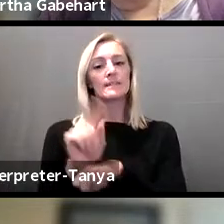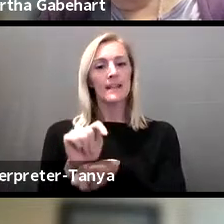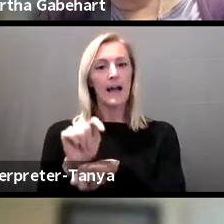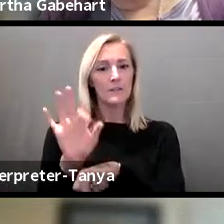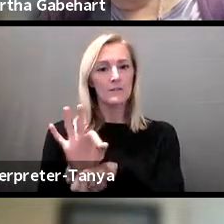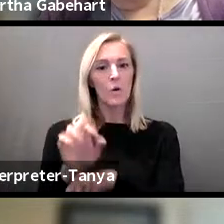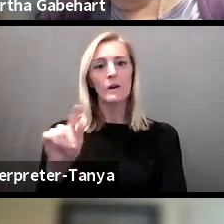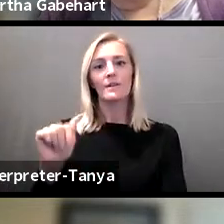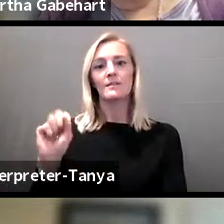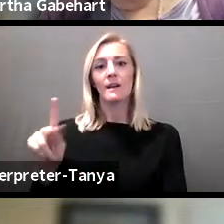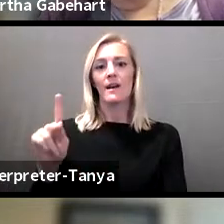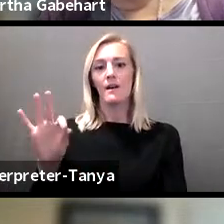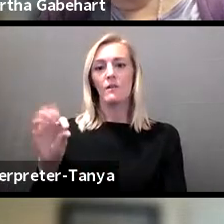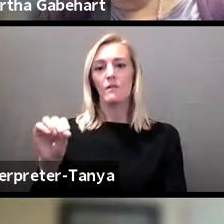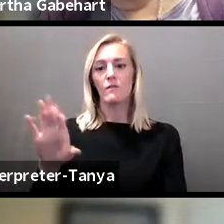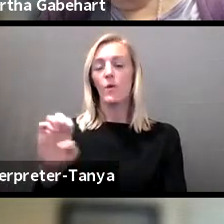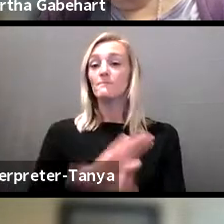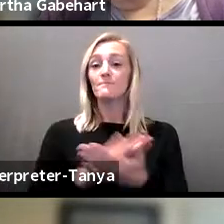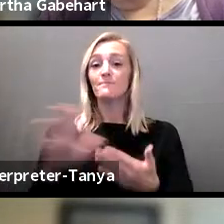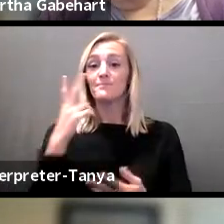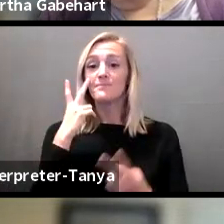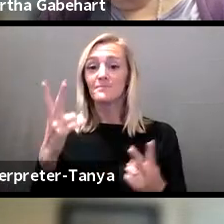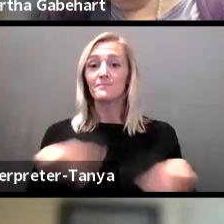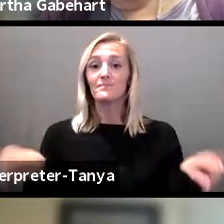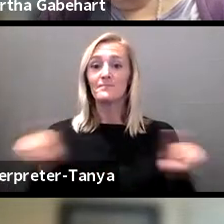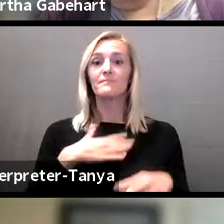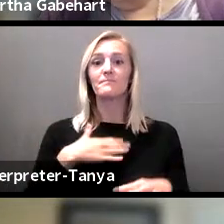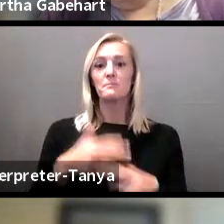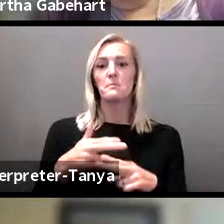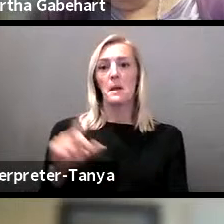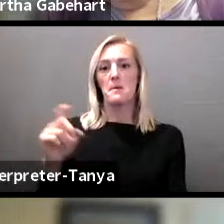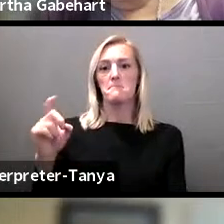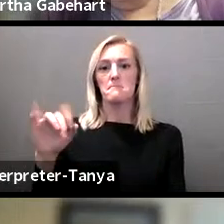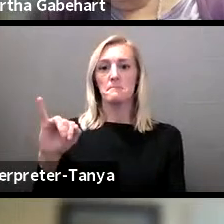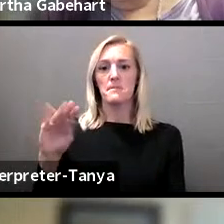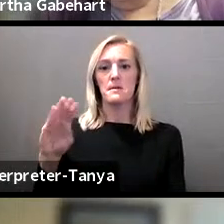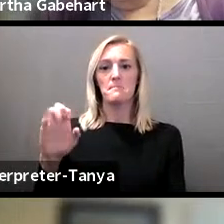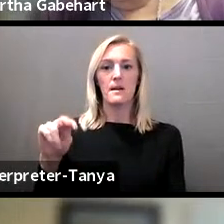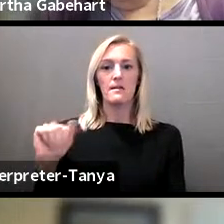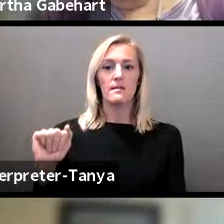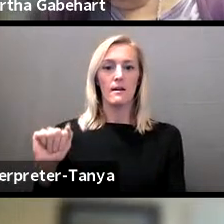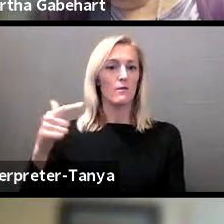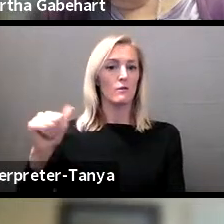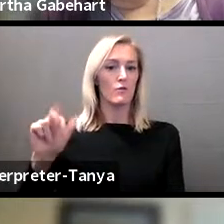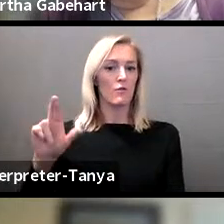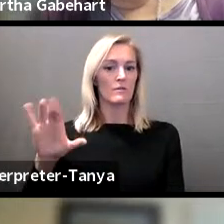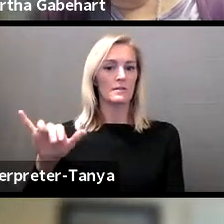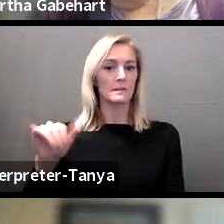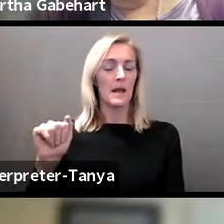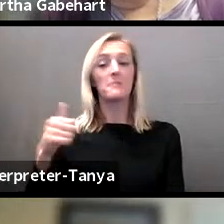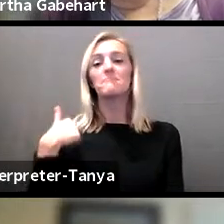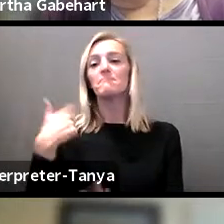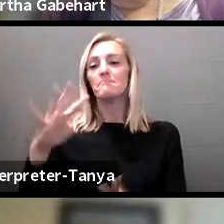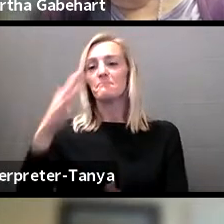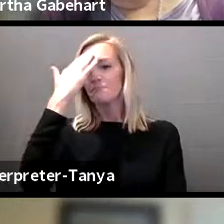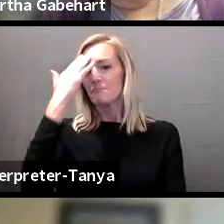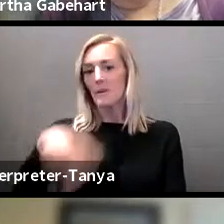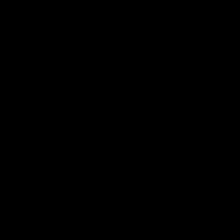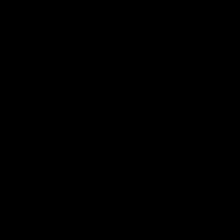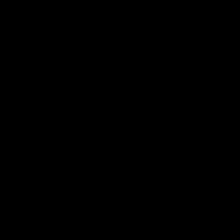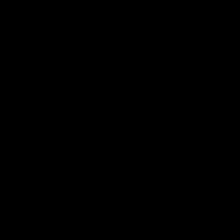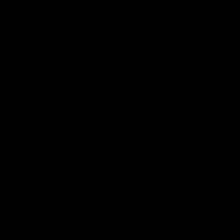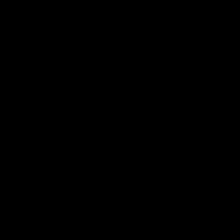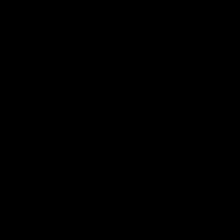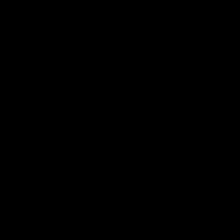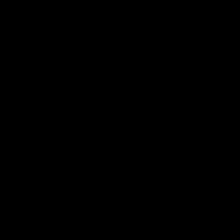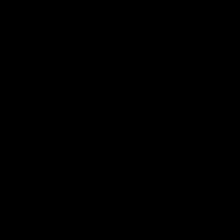Really nice to see all of you. And my name is Jimena Garcia, and I know all of you now, I think. I'm Governor Kelly's Senior